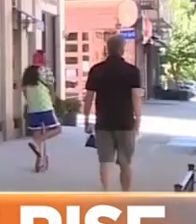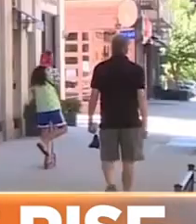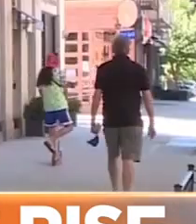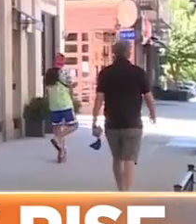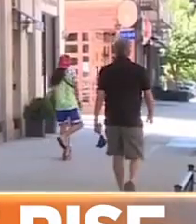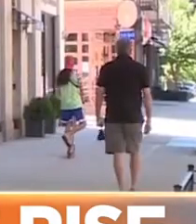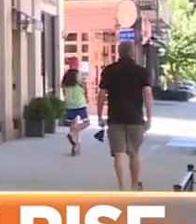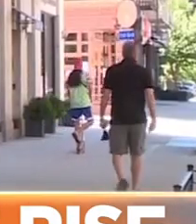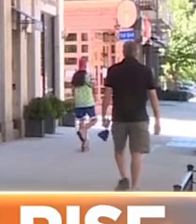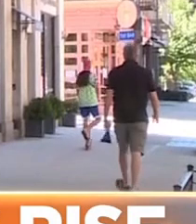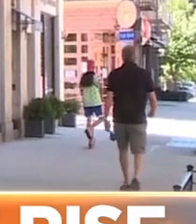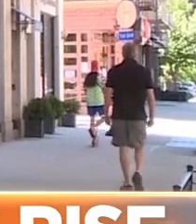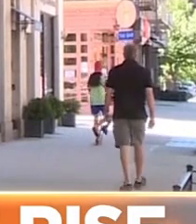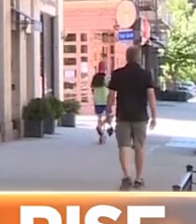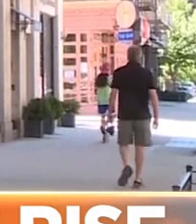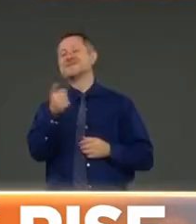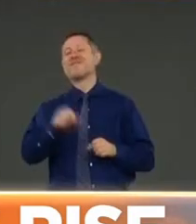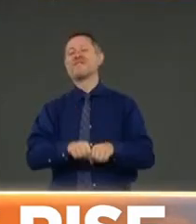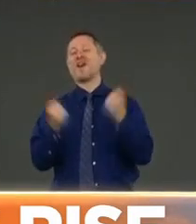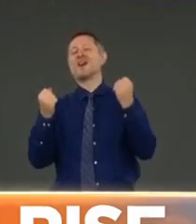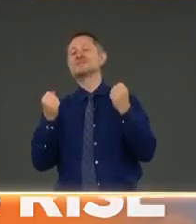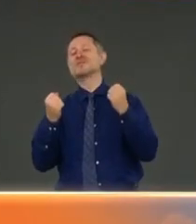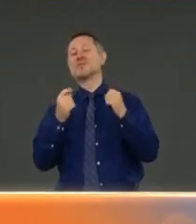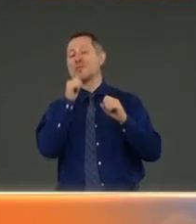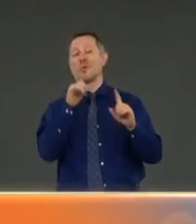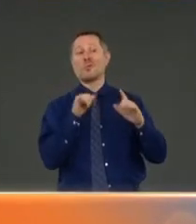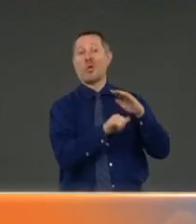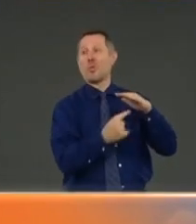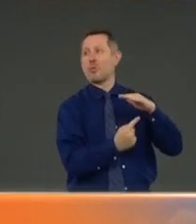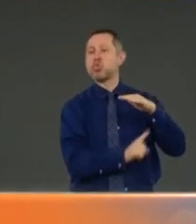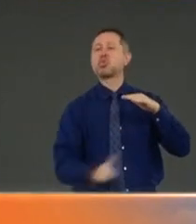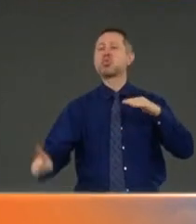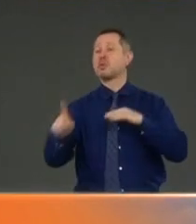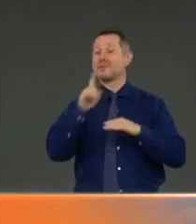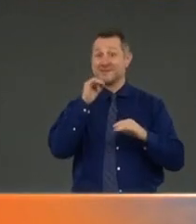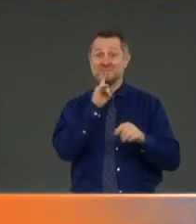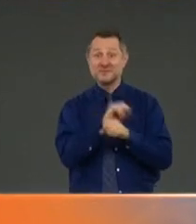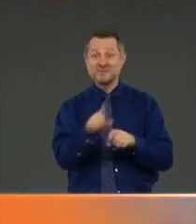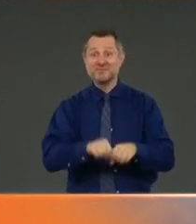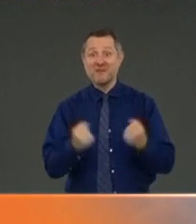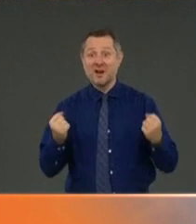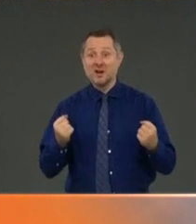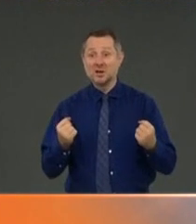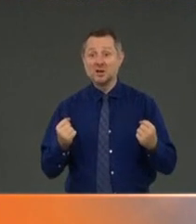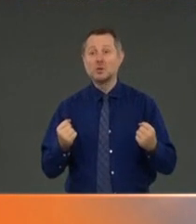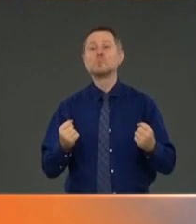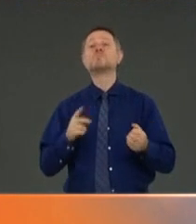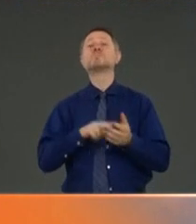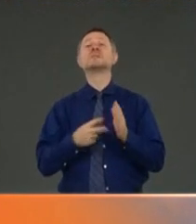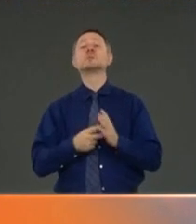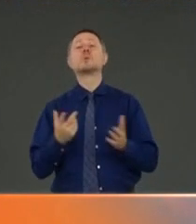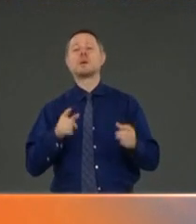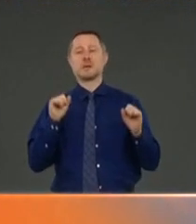there they will have to quarantine for 14 days. If you are violating the quarantine, you can be subject